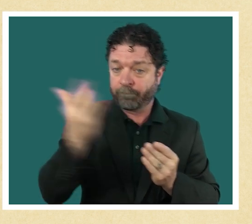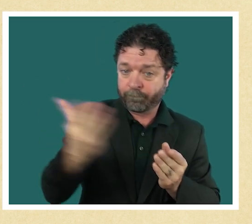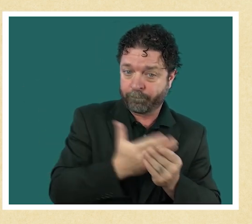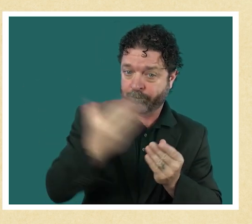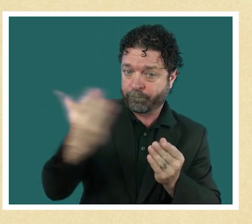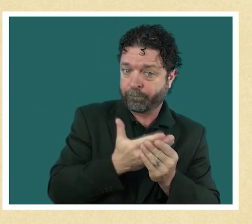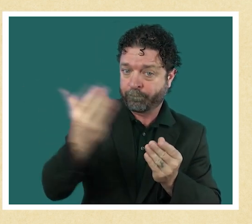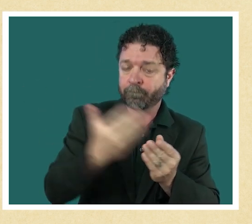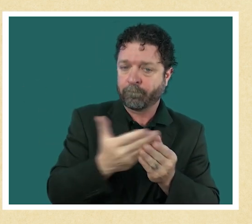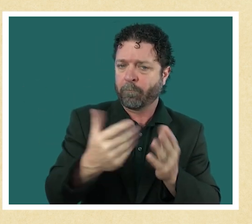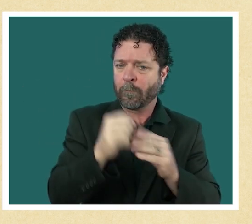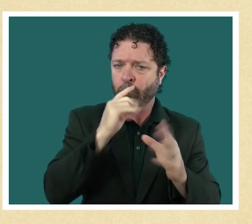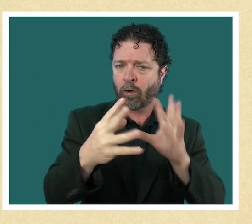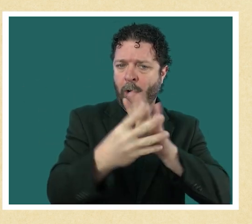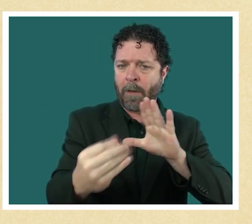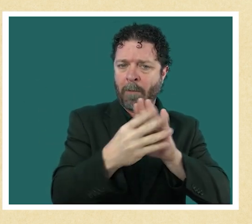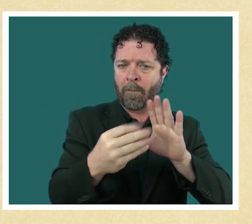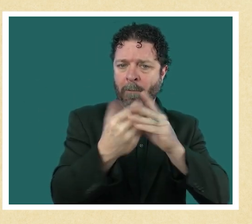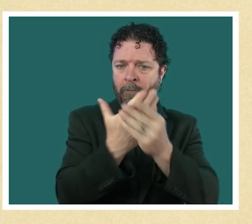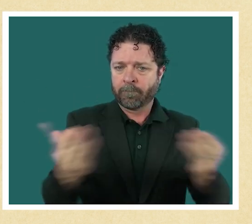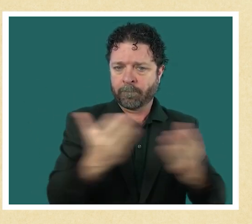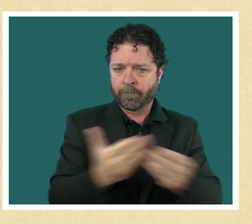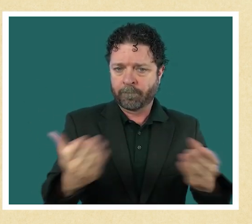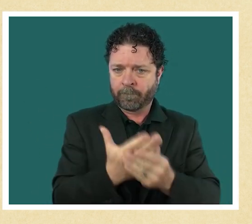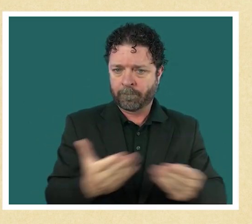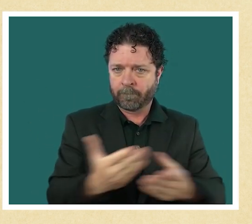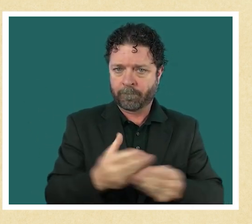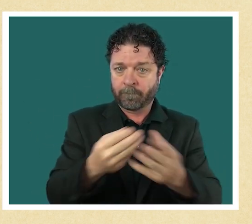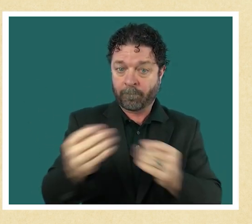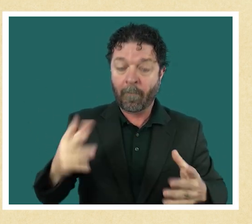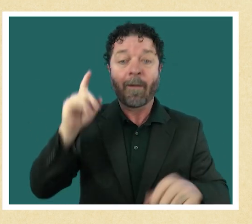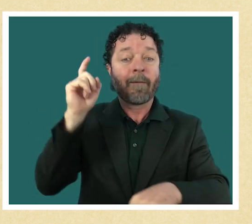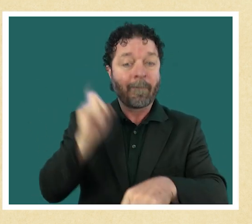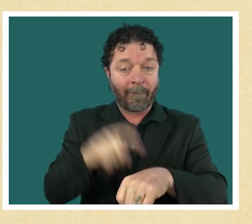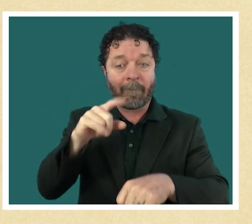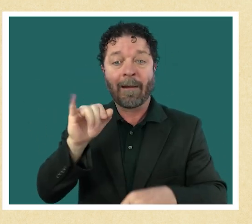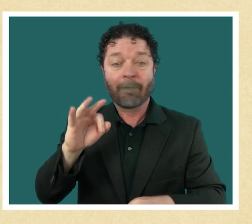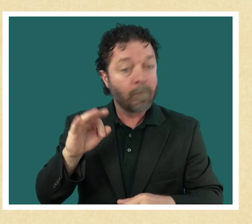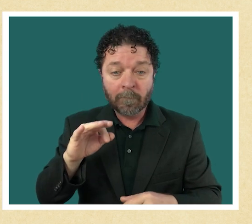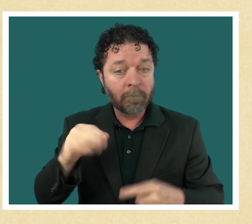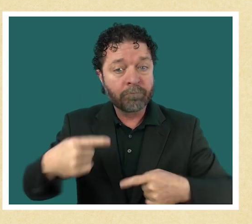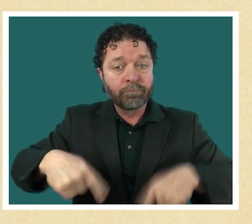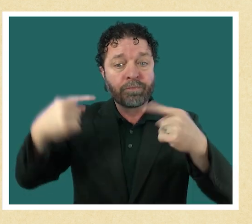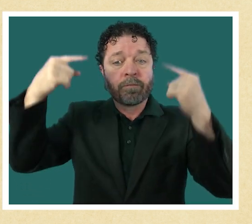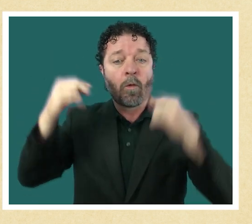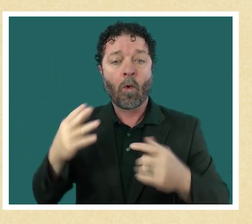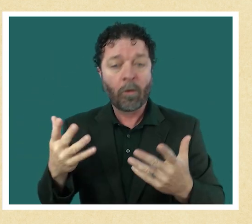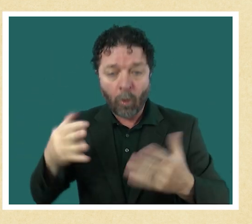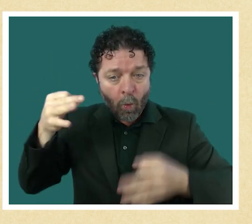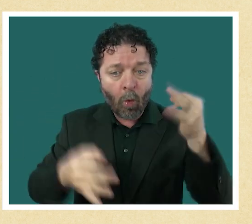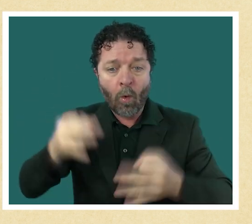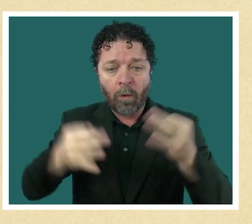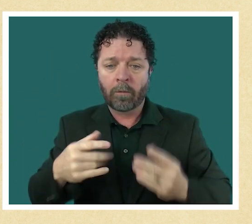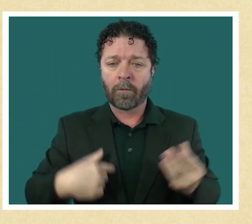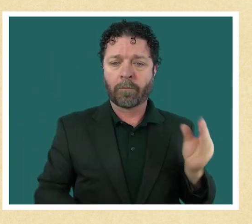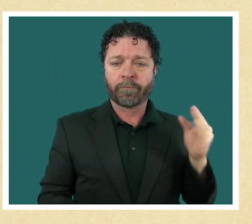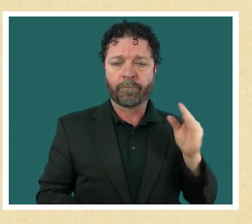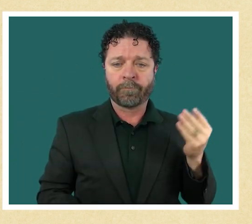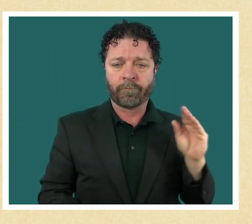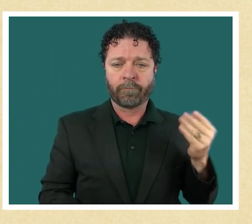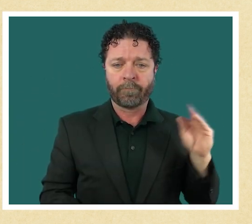will want copies in the event a dispute arises during the approval process, or later down the road if there is a change in